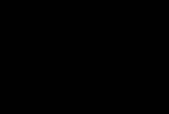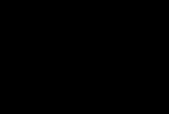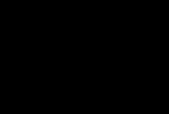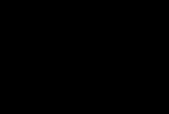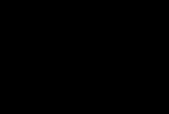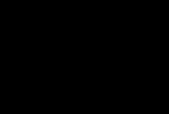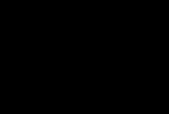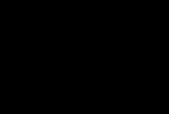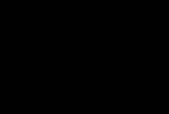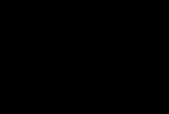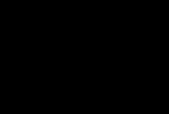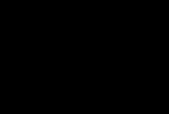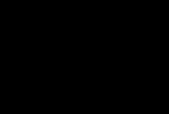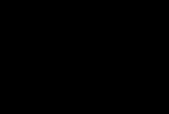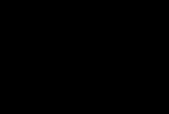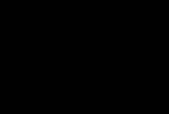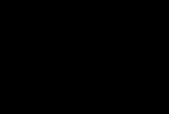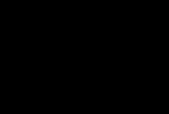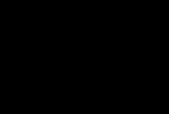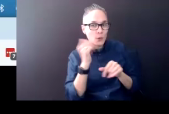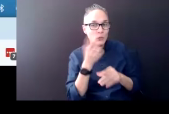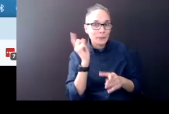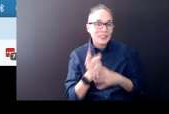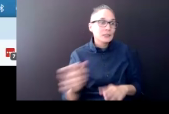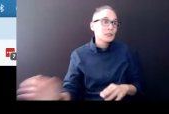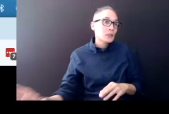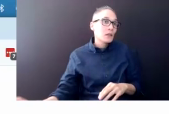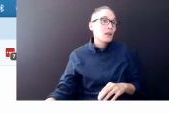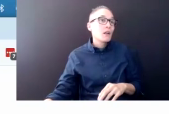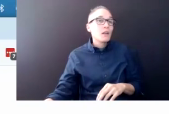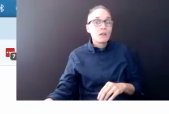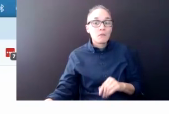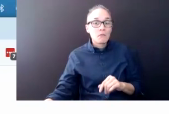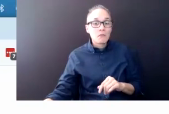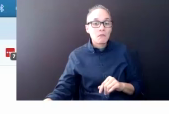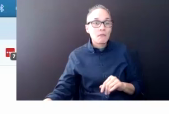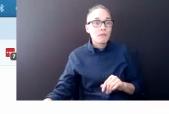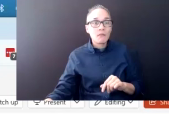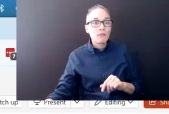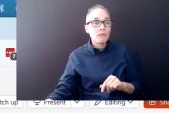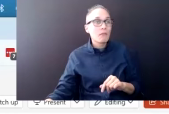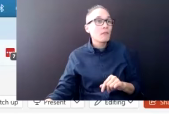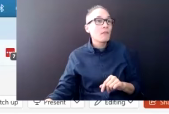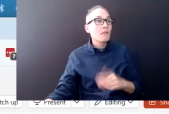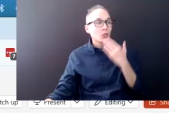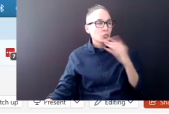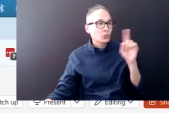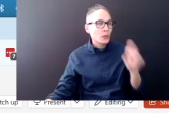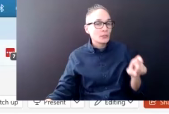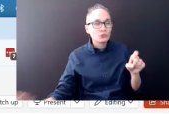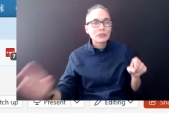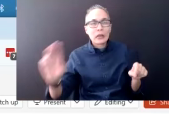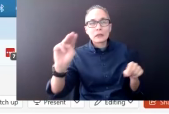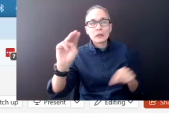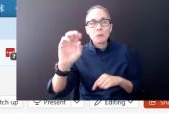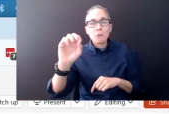ask questions, we'll be here for a few more minutes. So, but that's a good question. And actually, I think